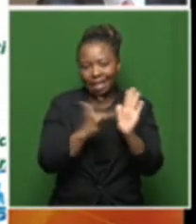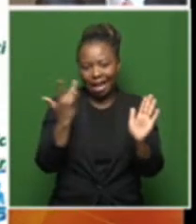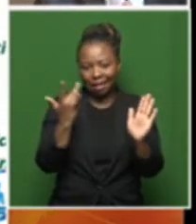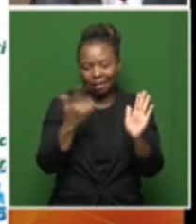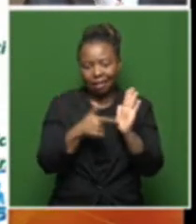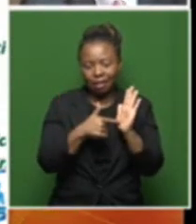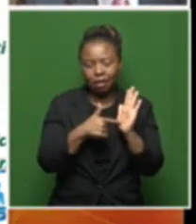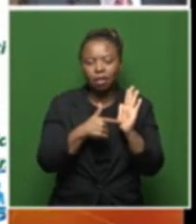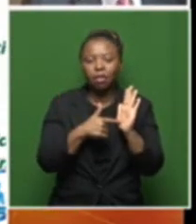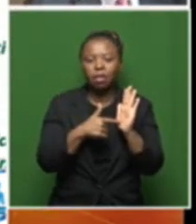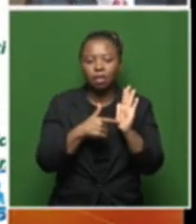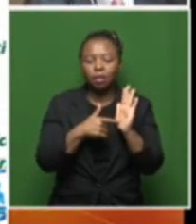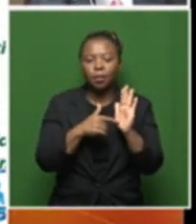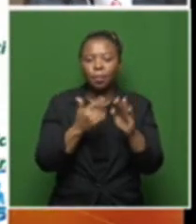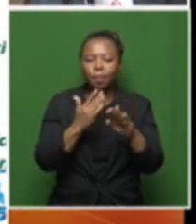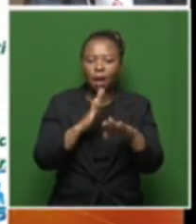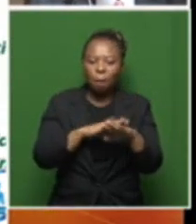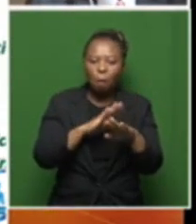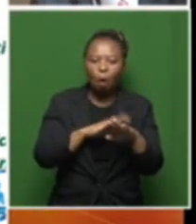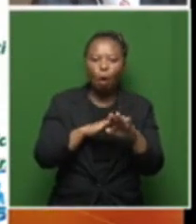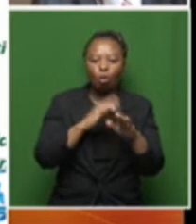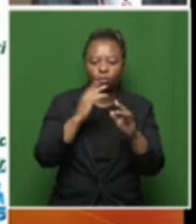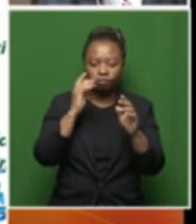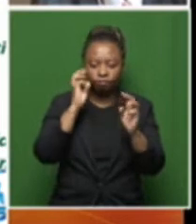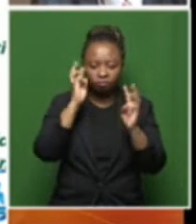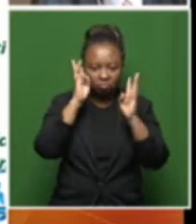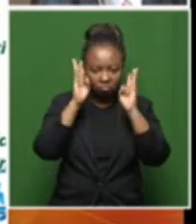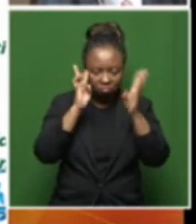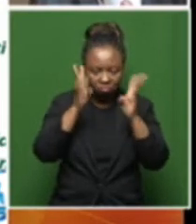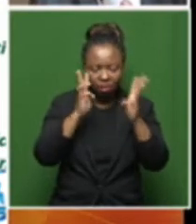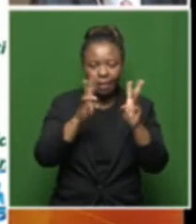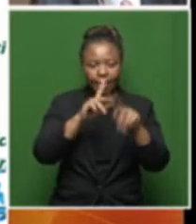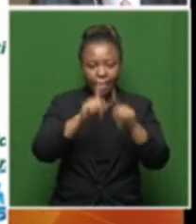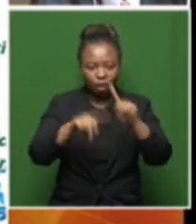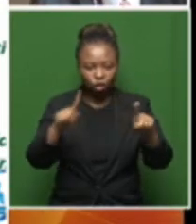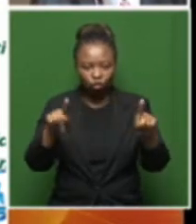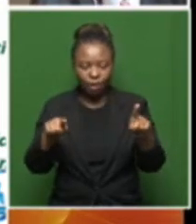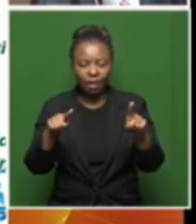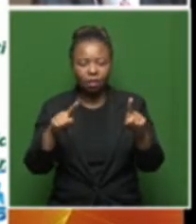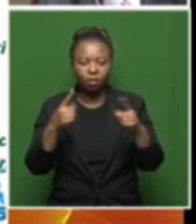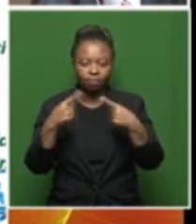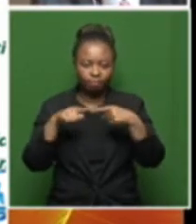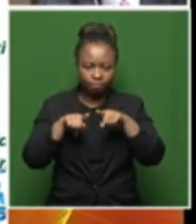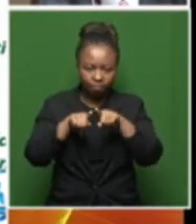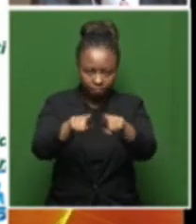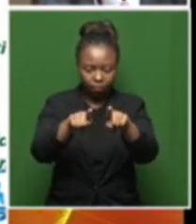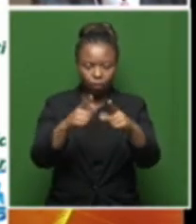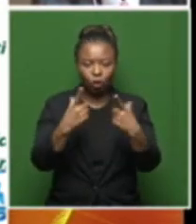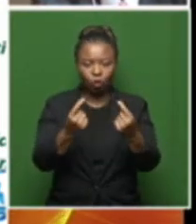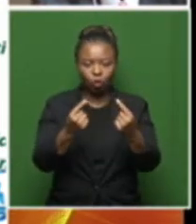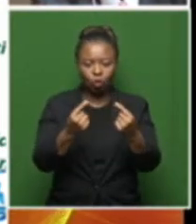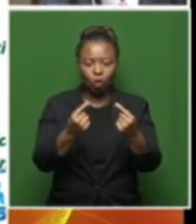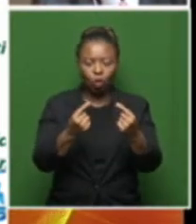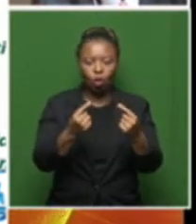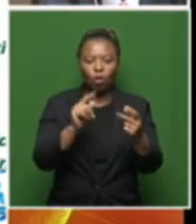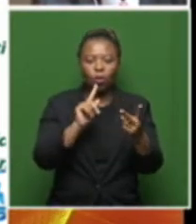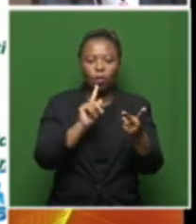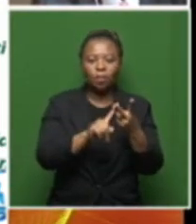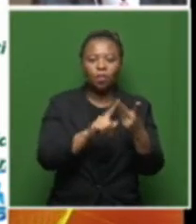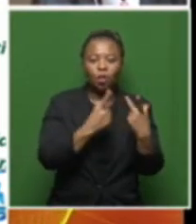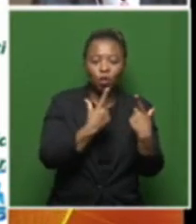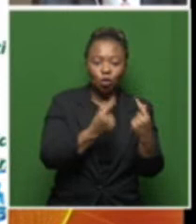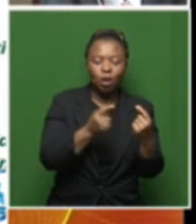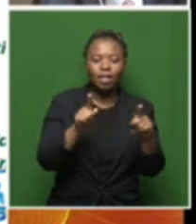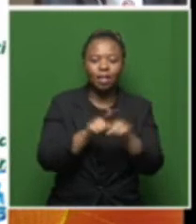are a number of initiatives that are all happening in parallel. And I want to emphasize that it's not either or. They all happen at the